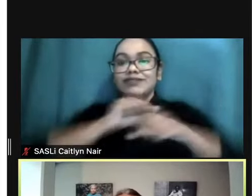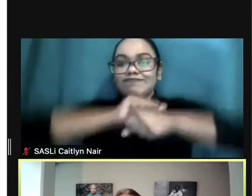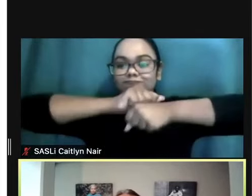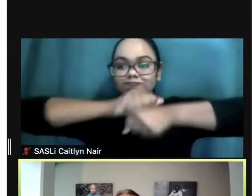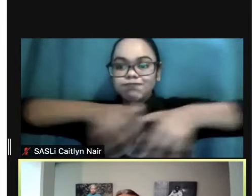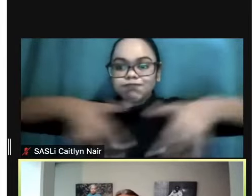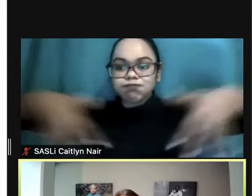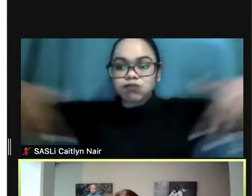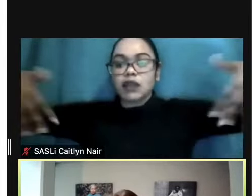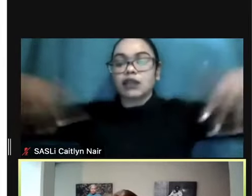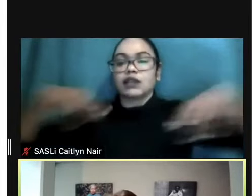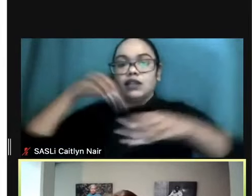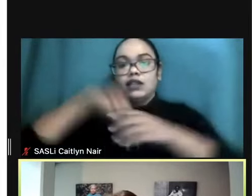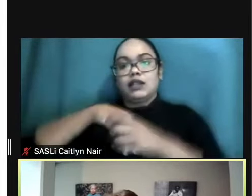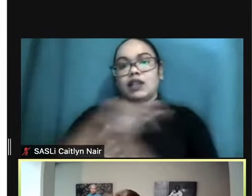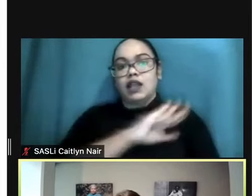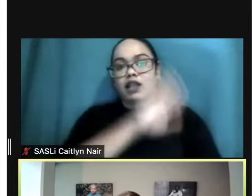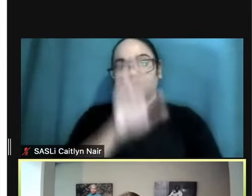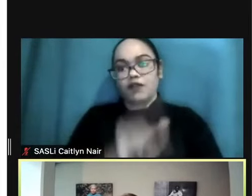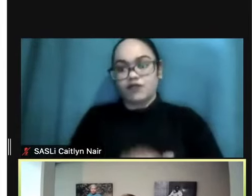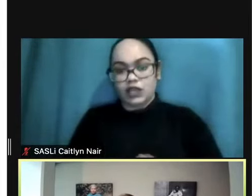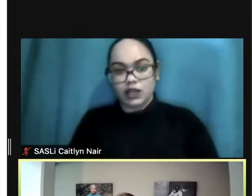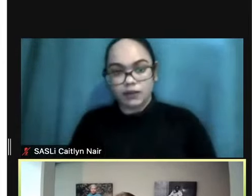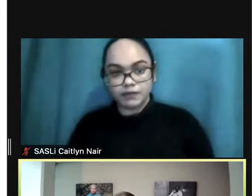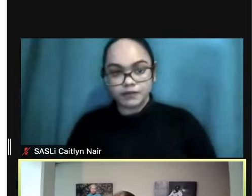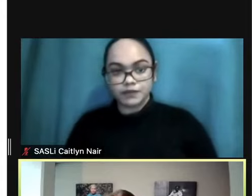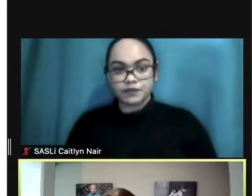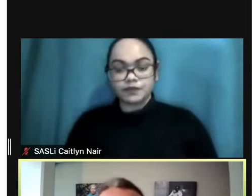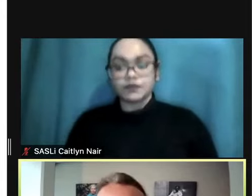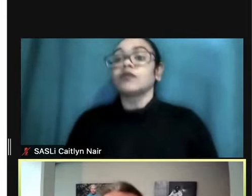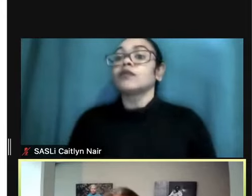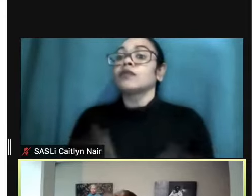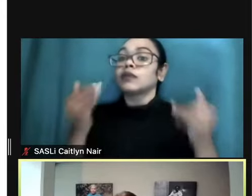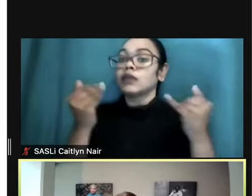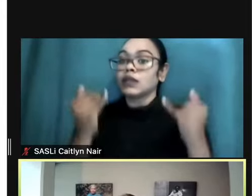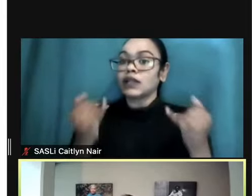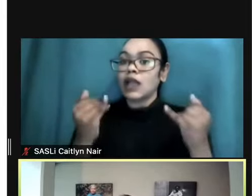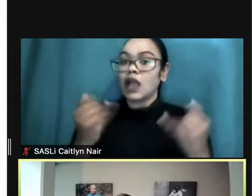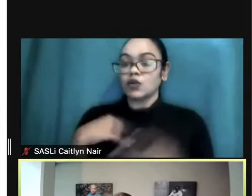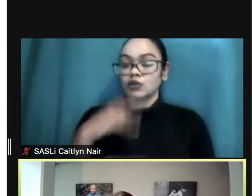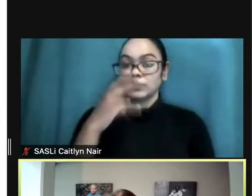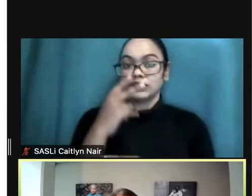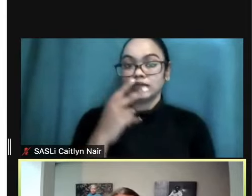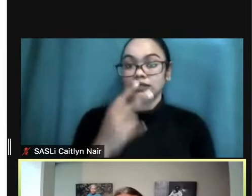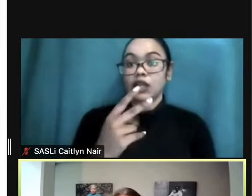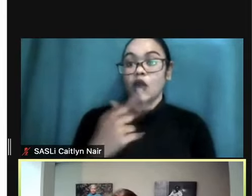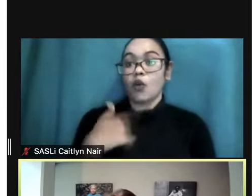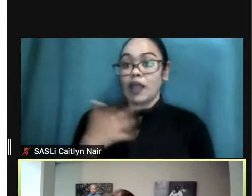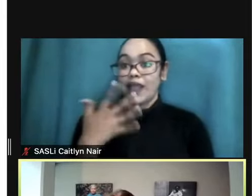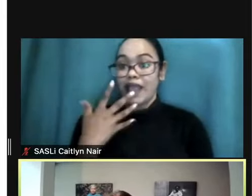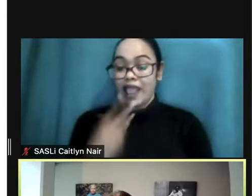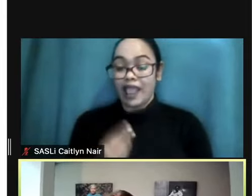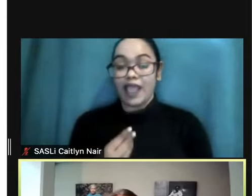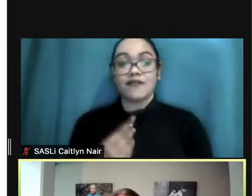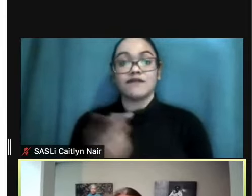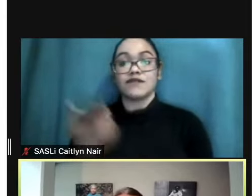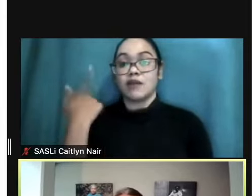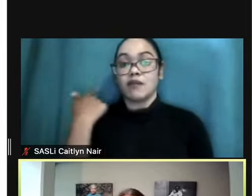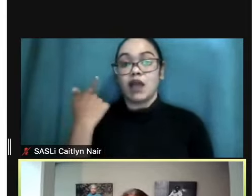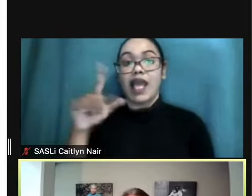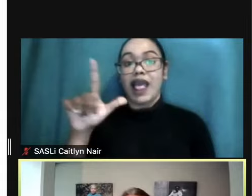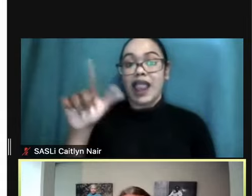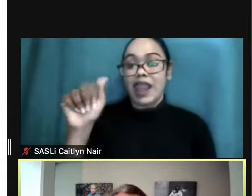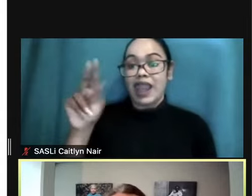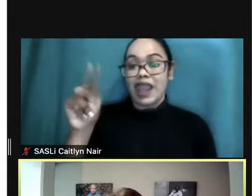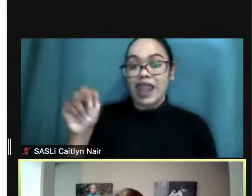Yeah. And as we got the genomes, as I mentioned initially from Lancet with the NICD and now confirming close